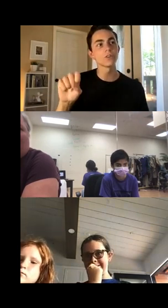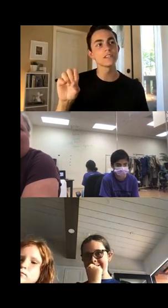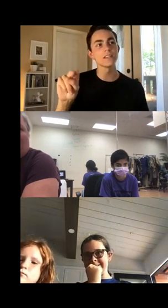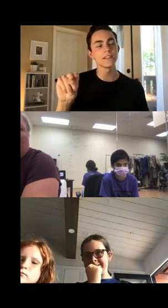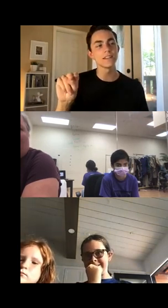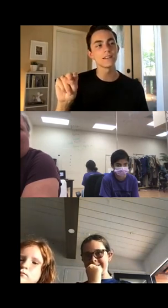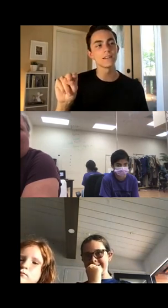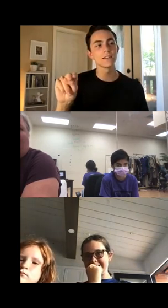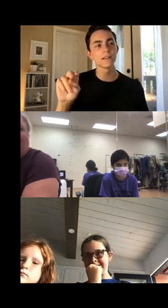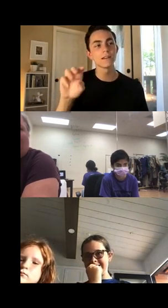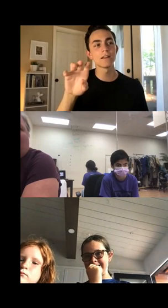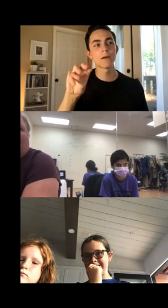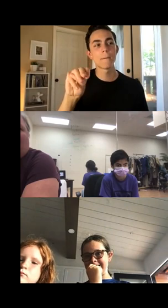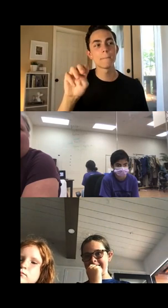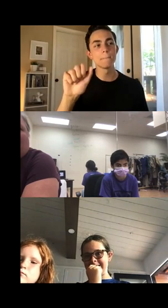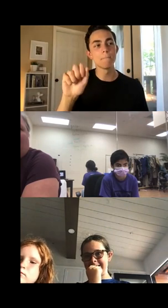Wilson,